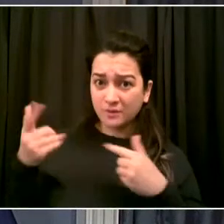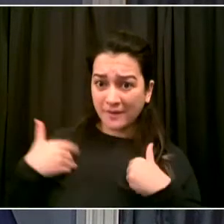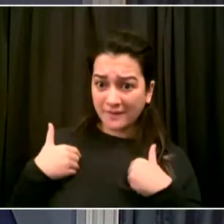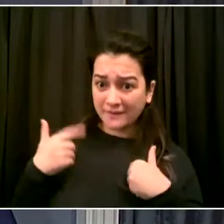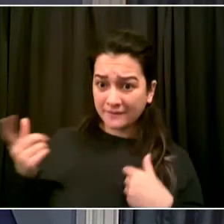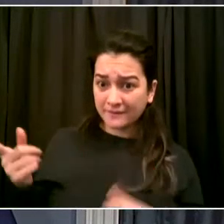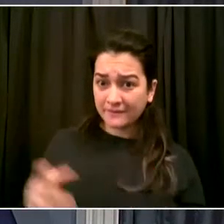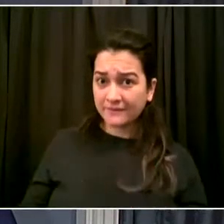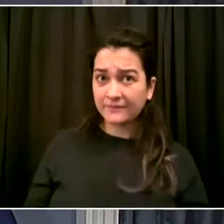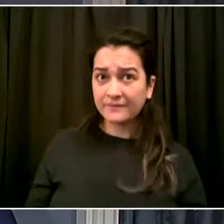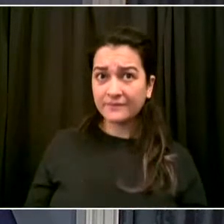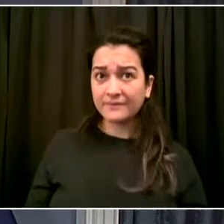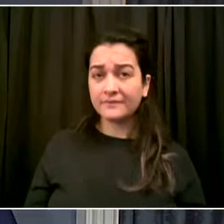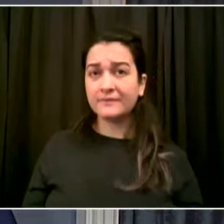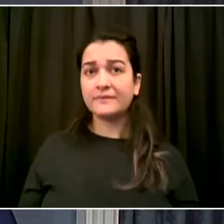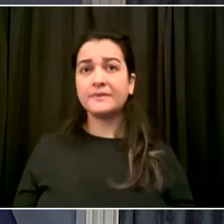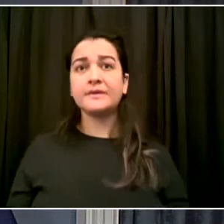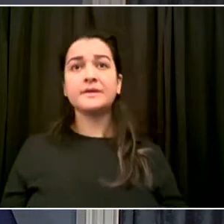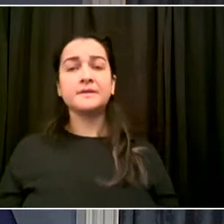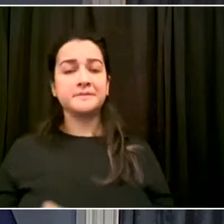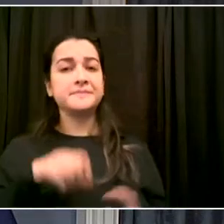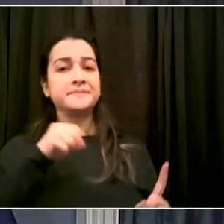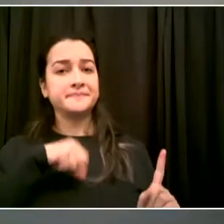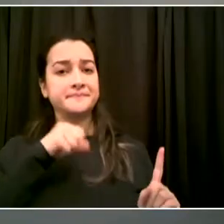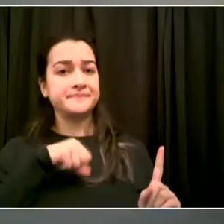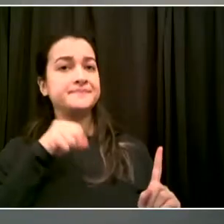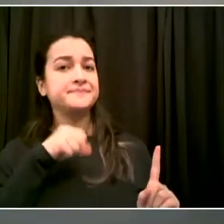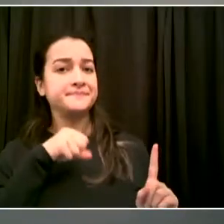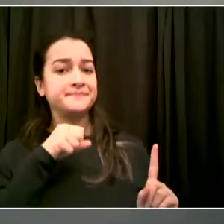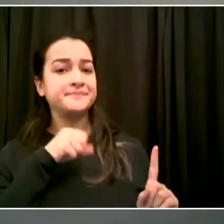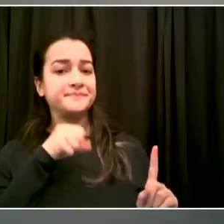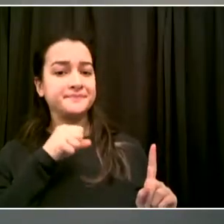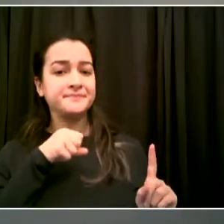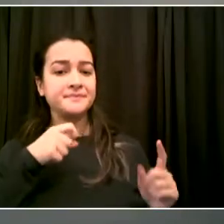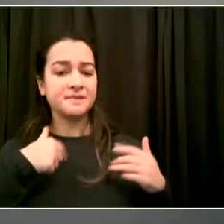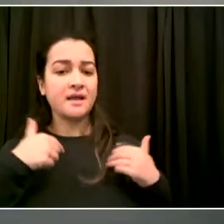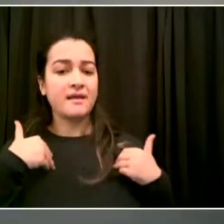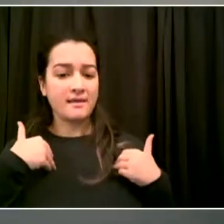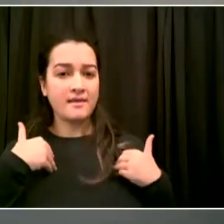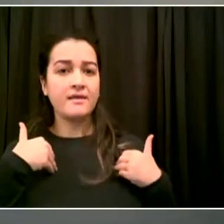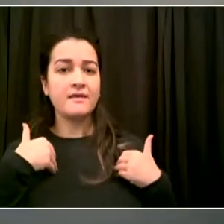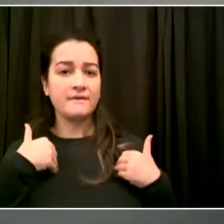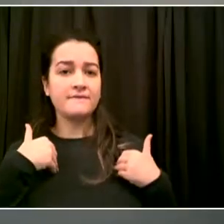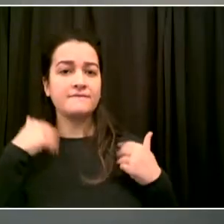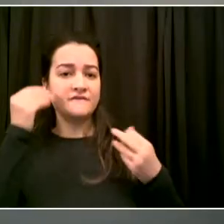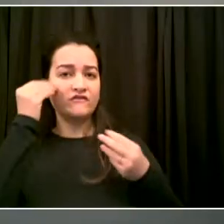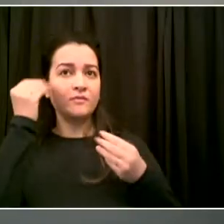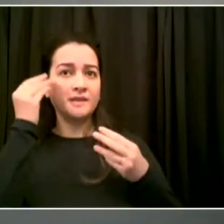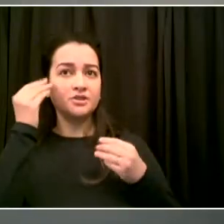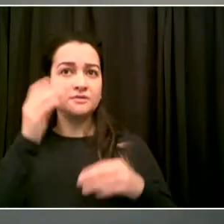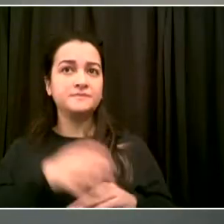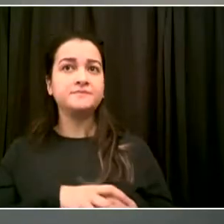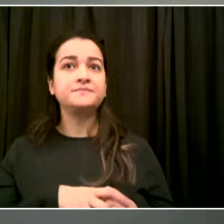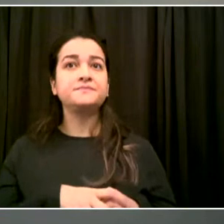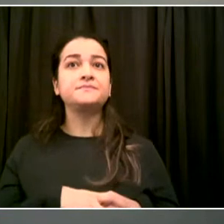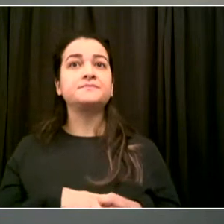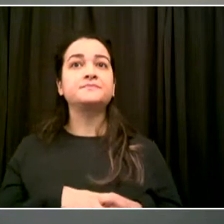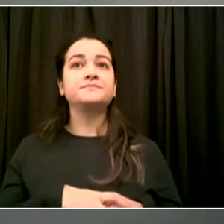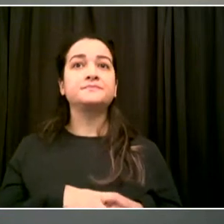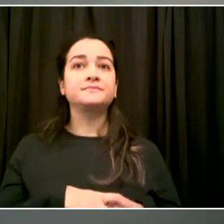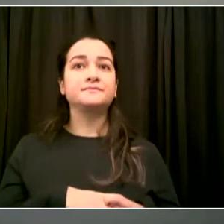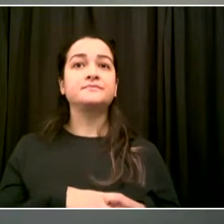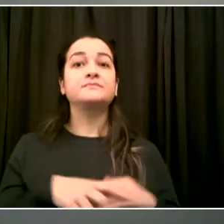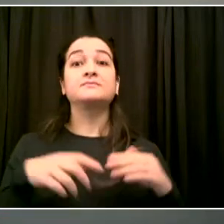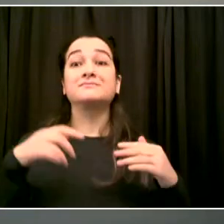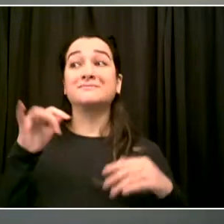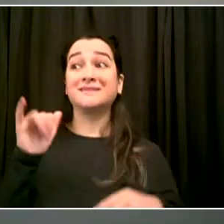Thank you. So out of the 28 incidents, we have 18 arrests. 18 out of 28, of course, we'd like to have 28 out